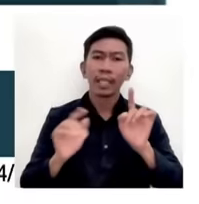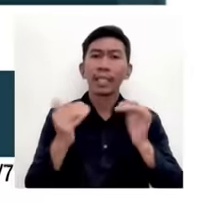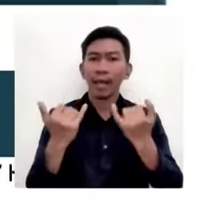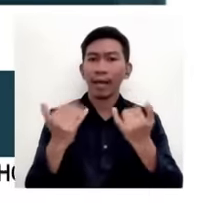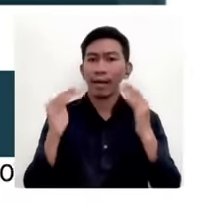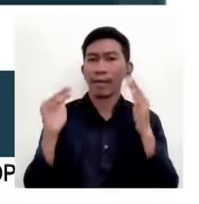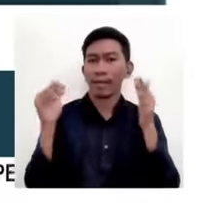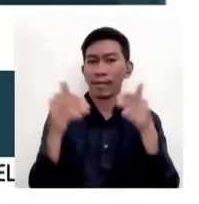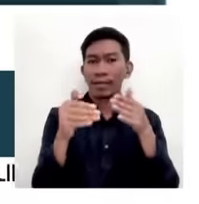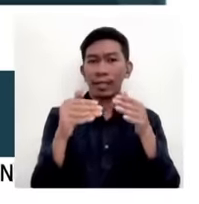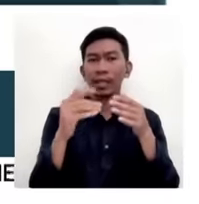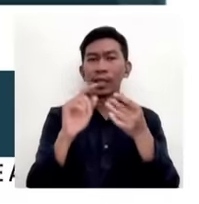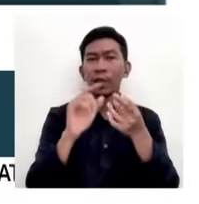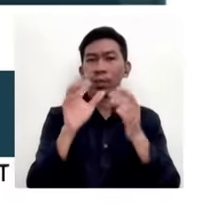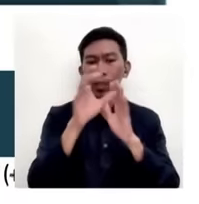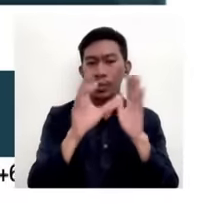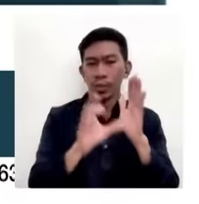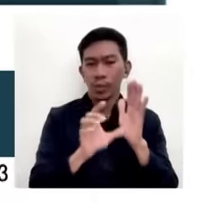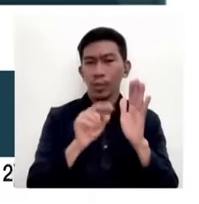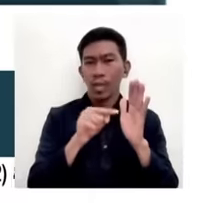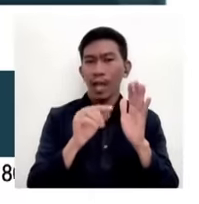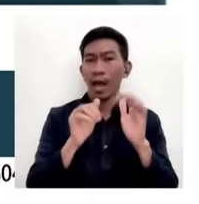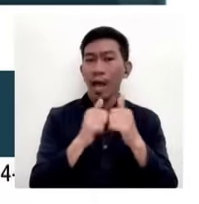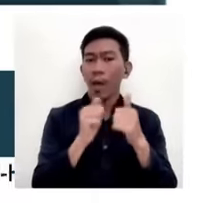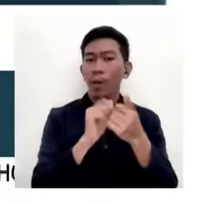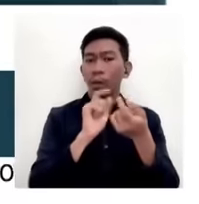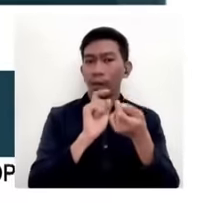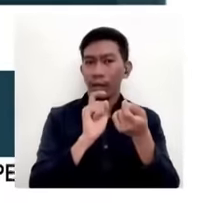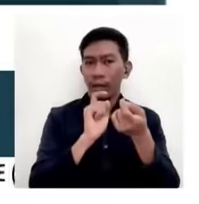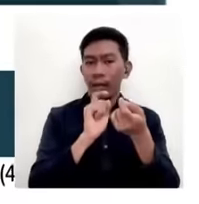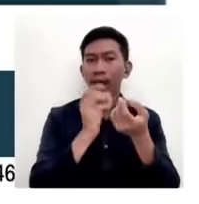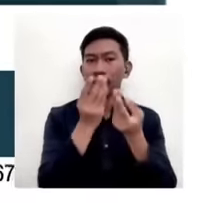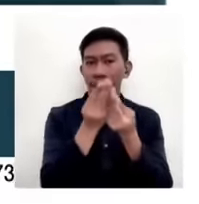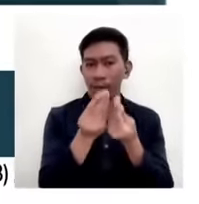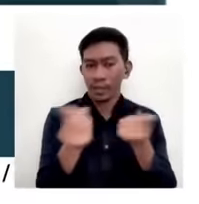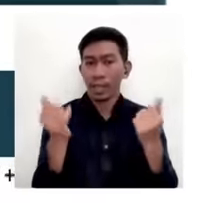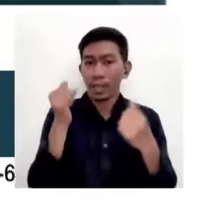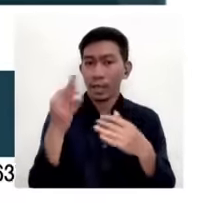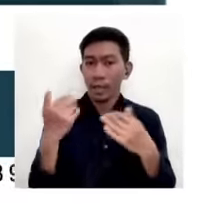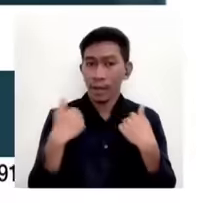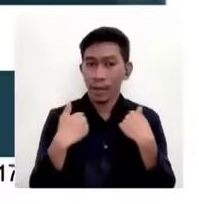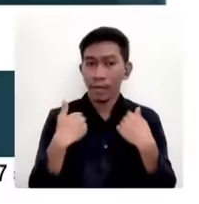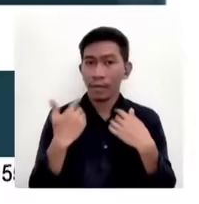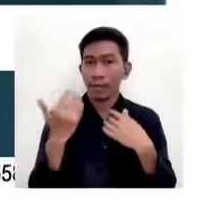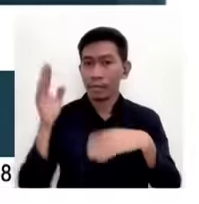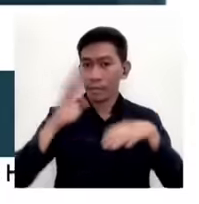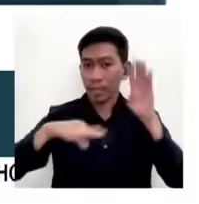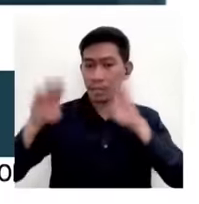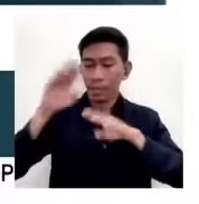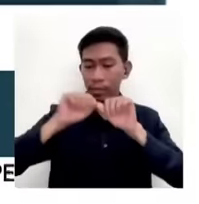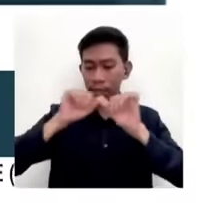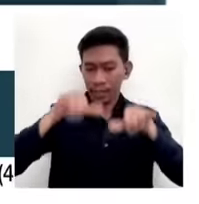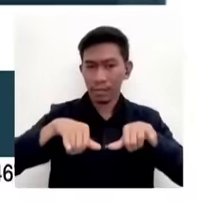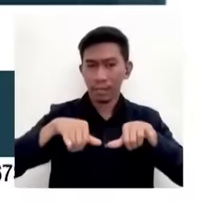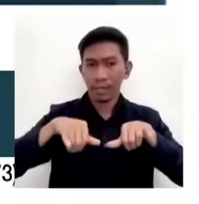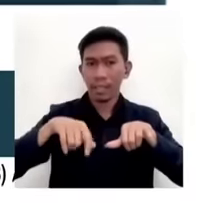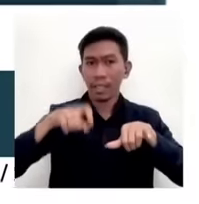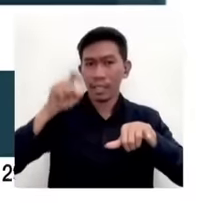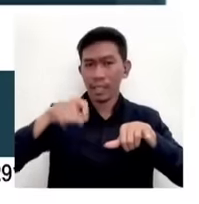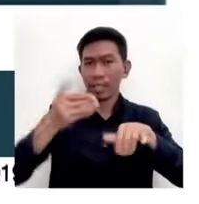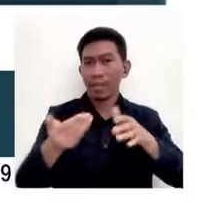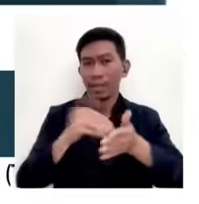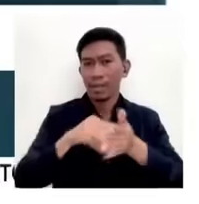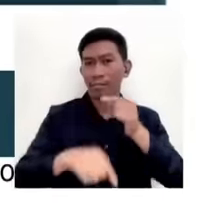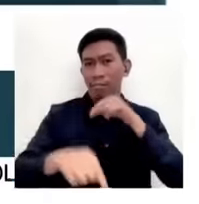constitutional remedies, no? And kung may problema naman ho yata sa how the system works, we need to go back to